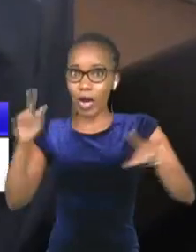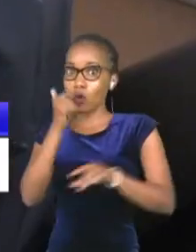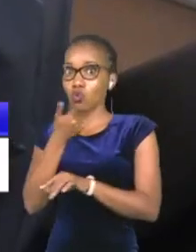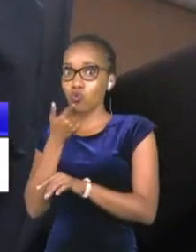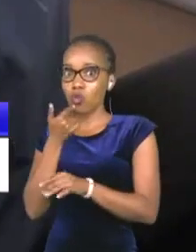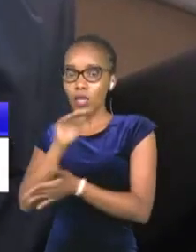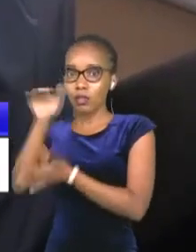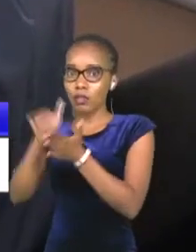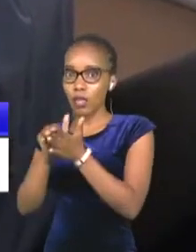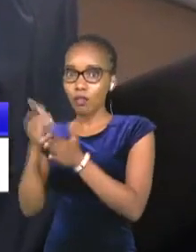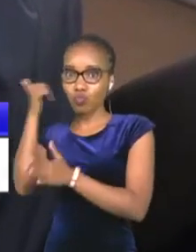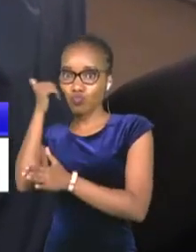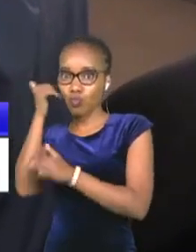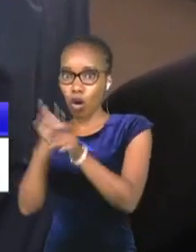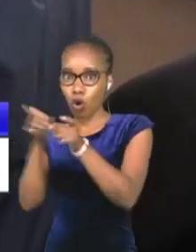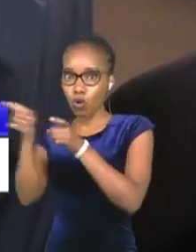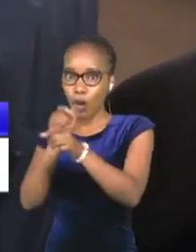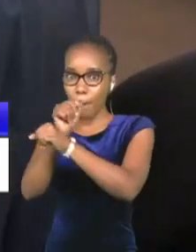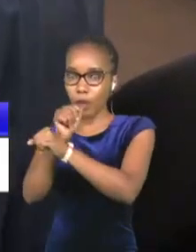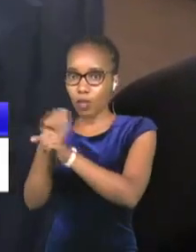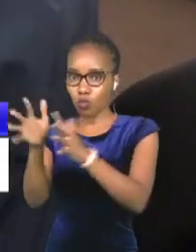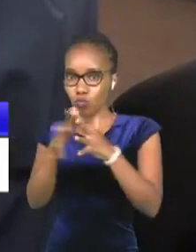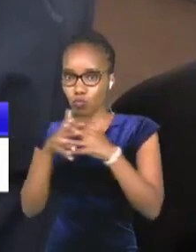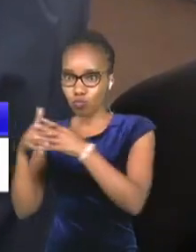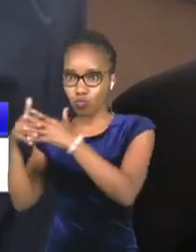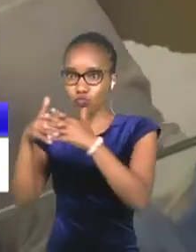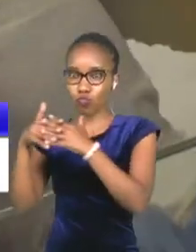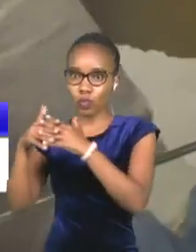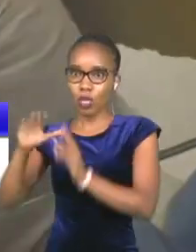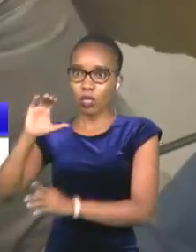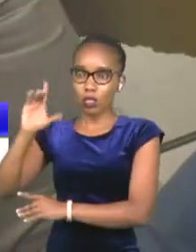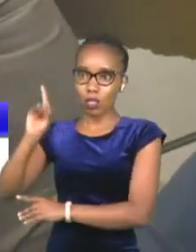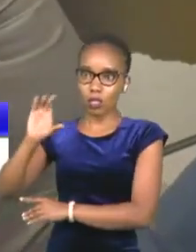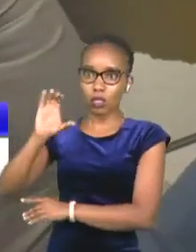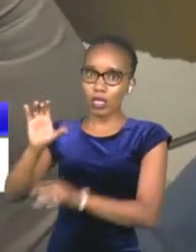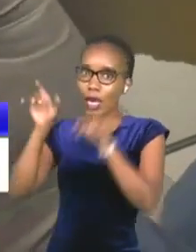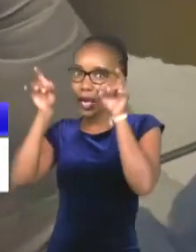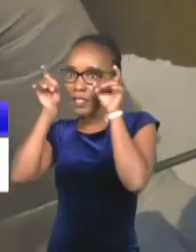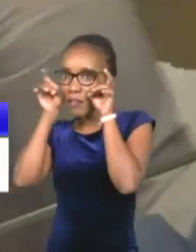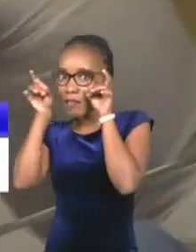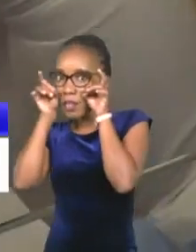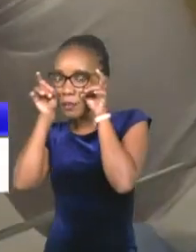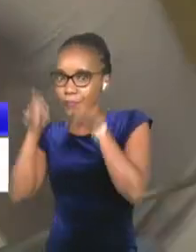for Disease Control and Prevention in the U.S., also termed as the CDC HIV and AIDS.